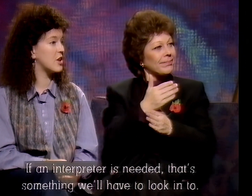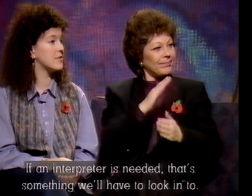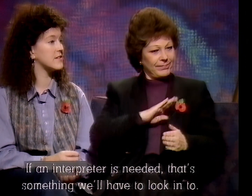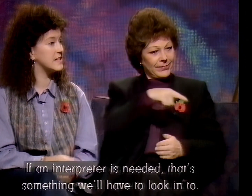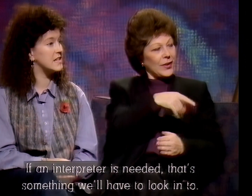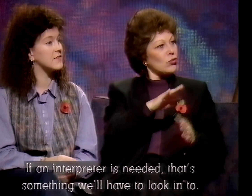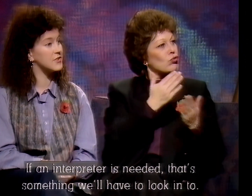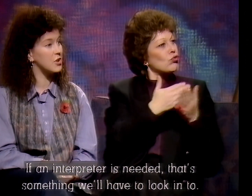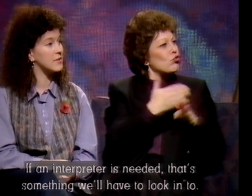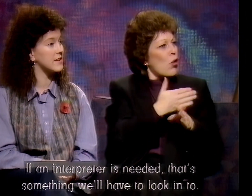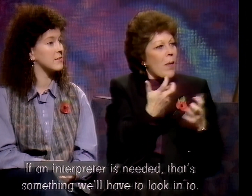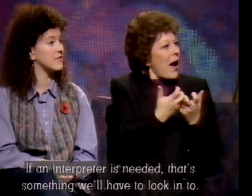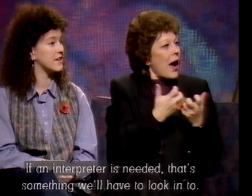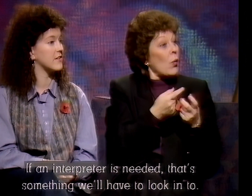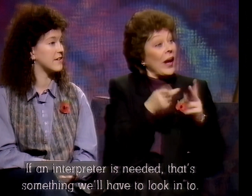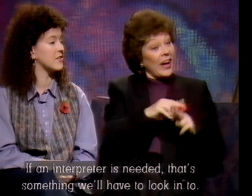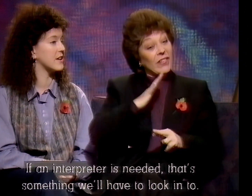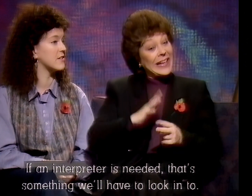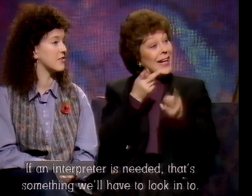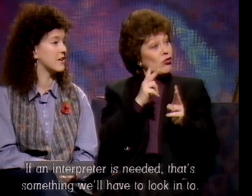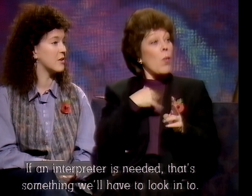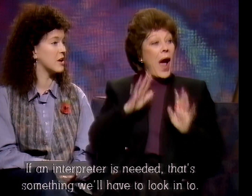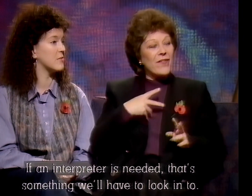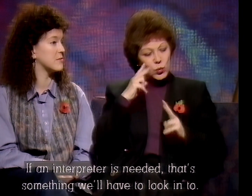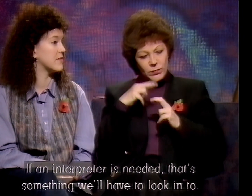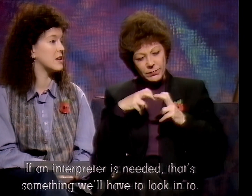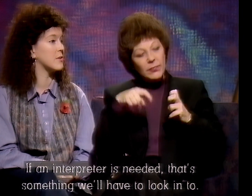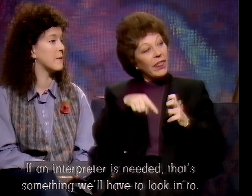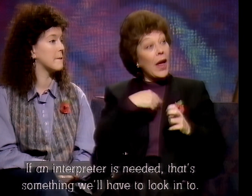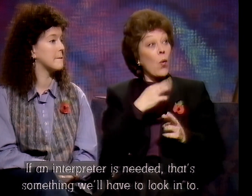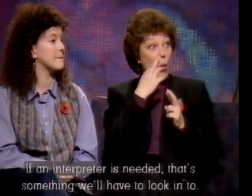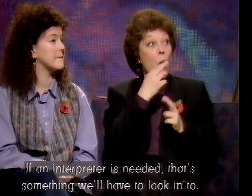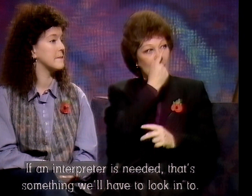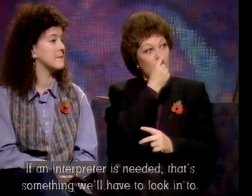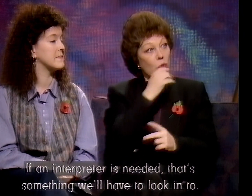If an interpreter is needed for the job, then that's something that VSO has to look into, and we hope it will be available.